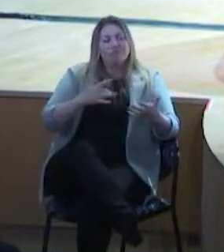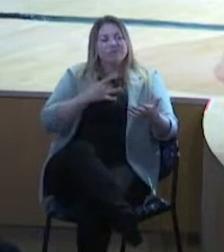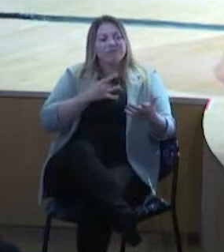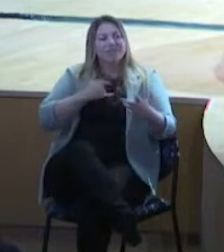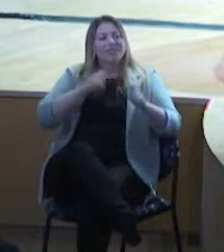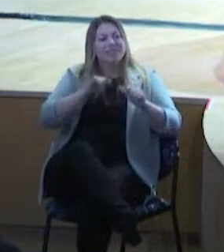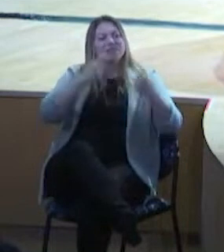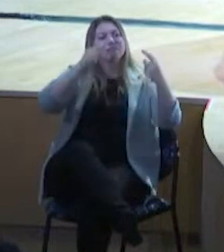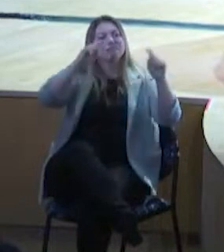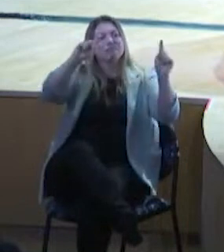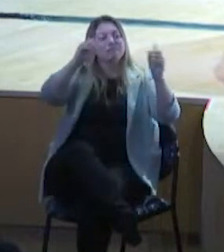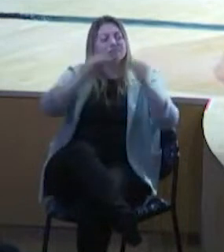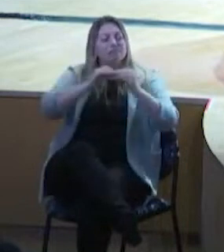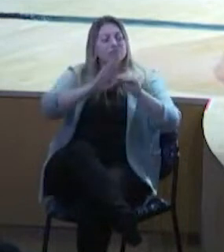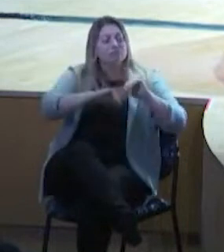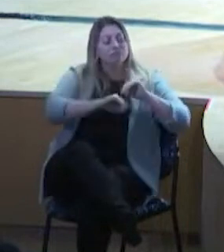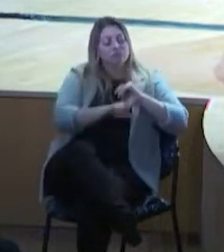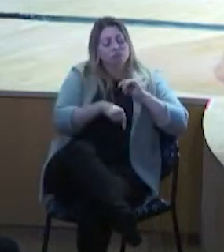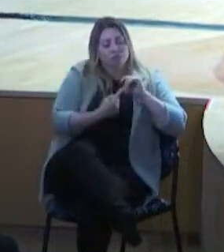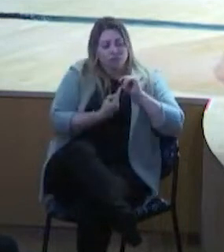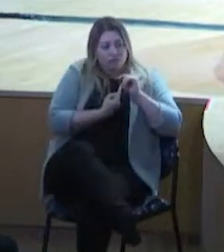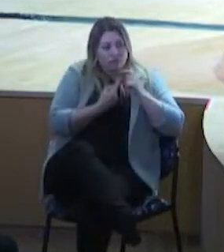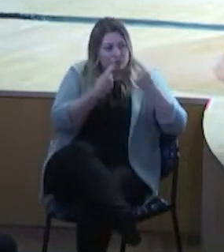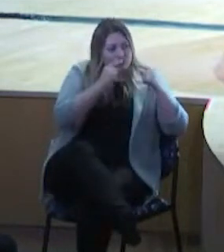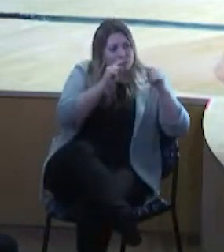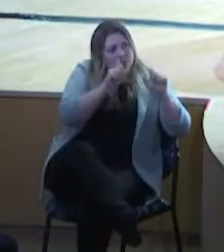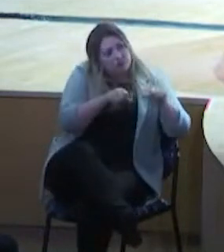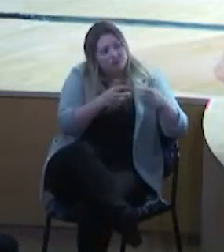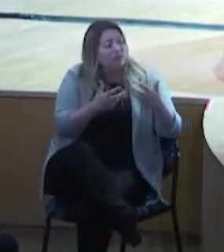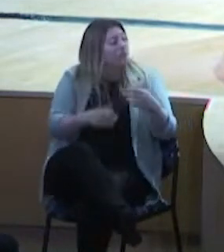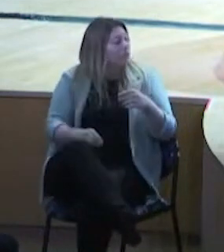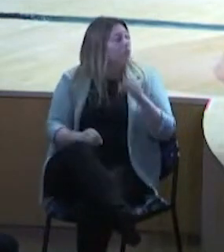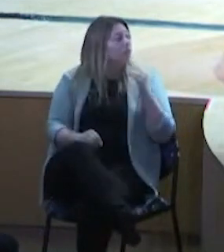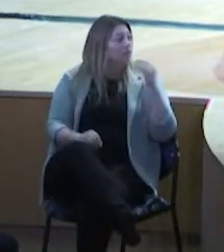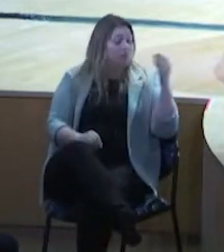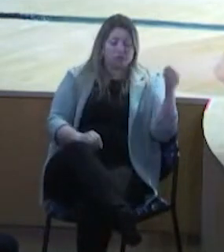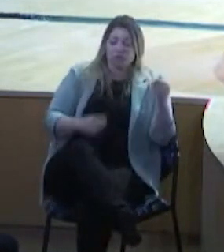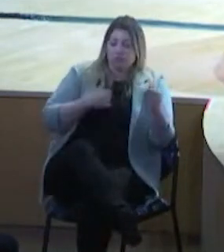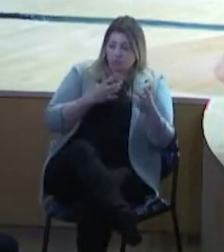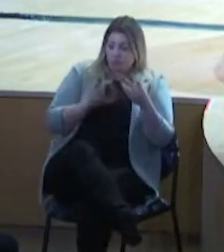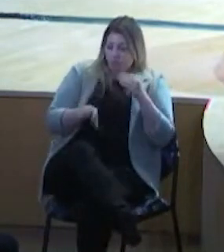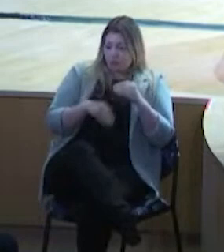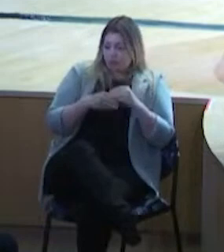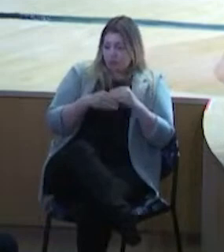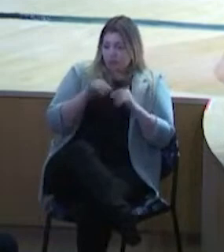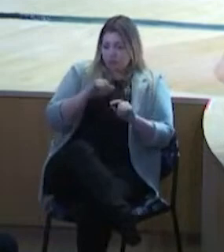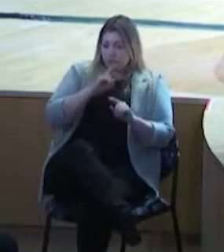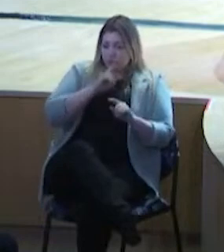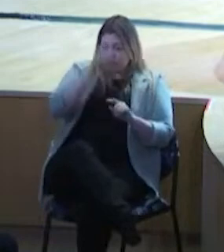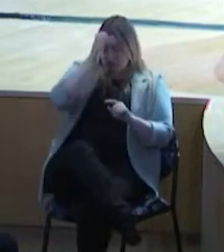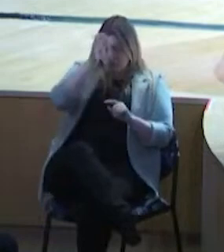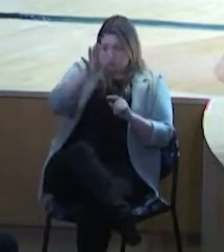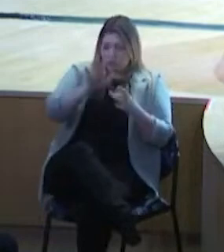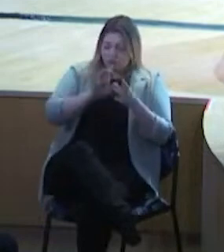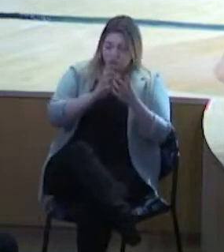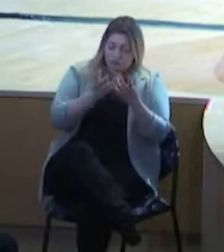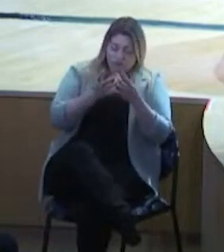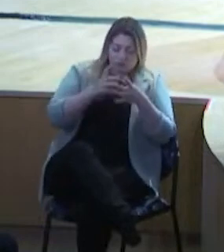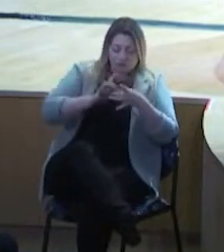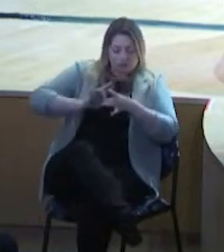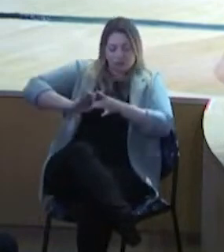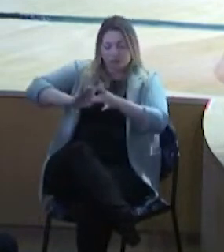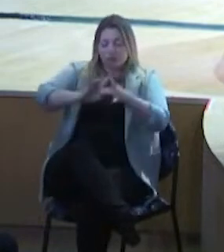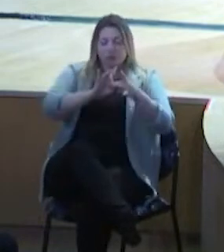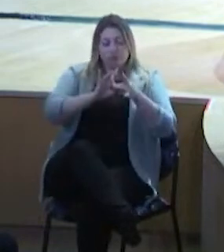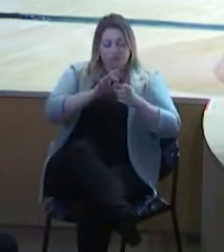than you can as an individual. And I just want to add to, you know, this idea of being connected on